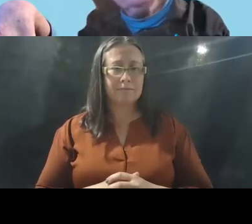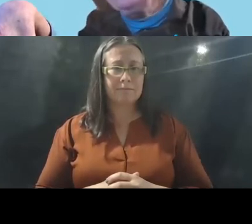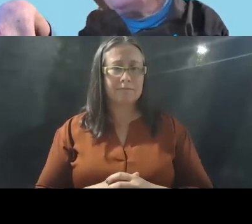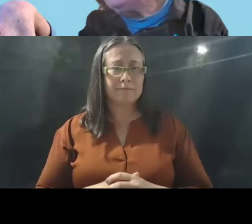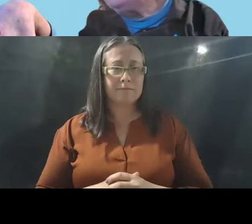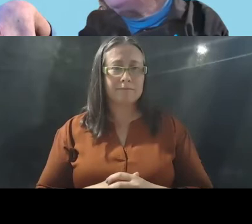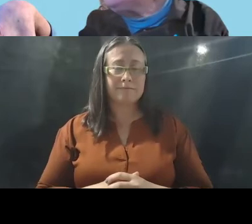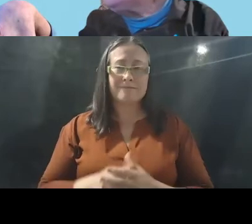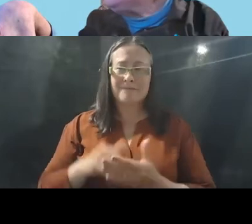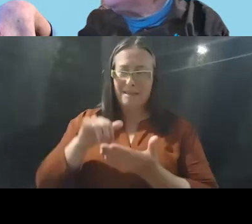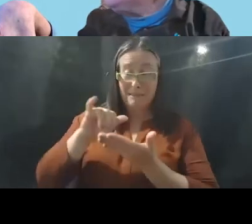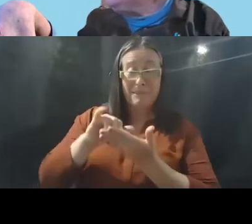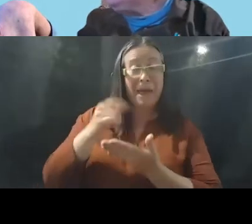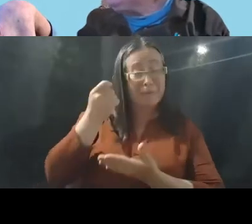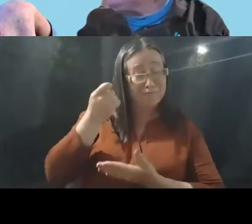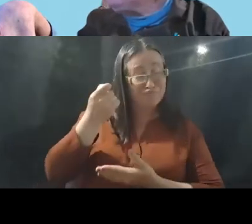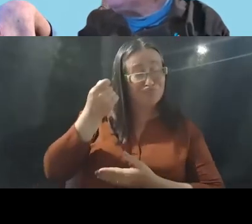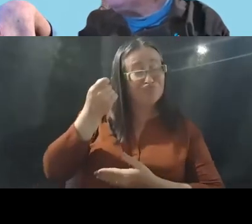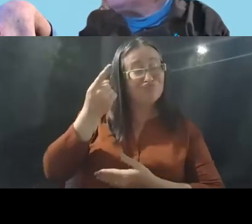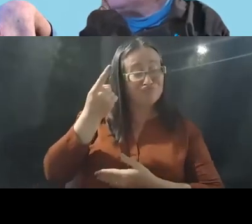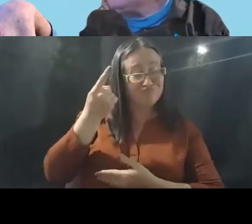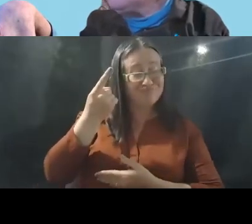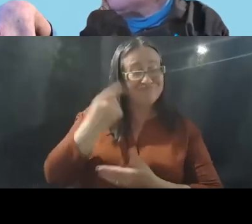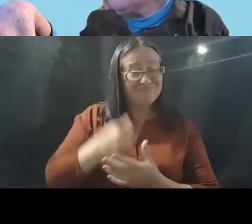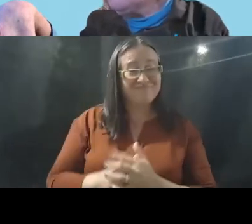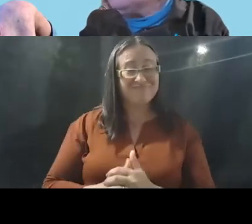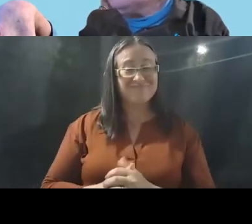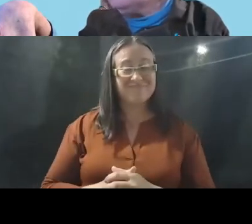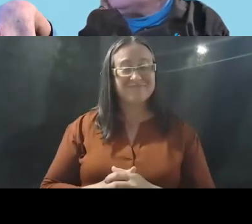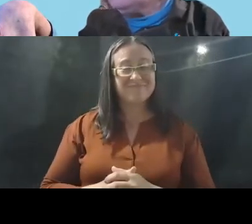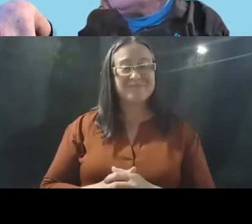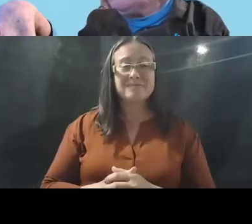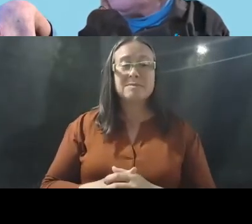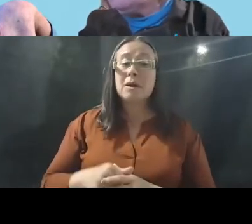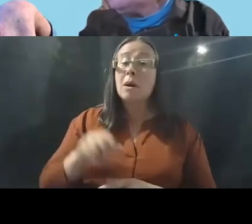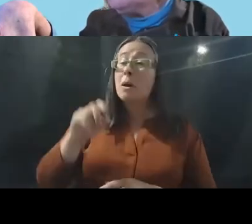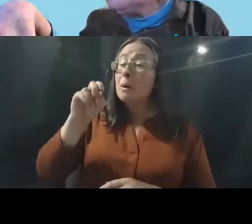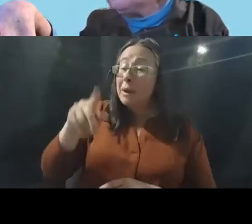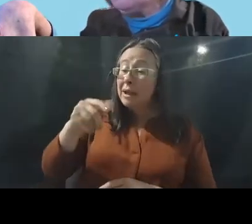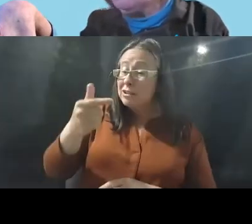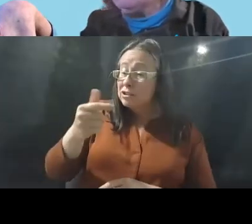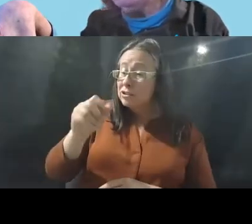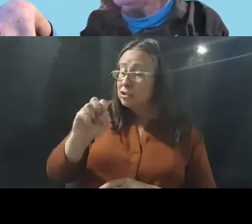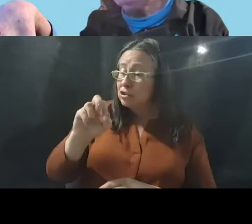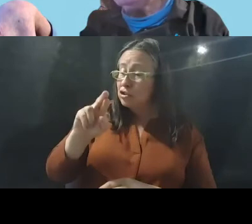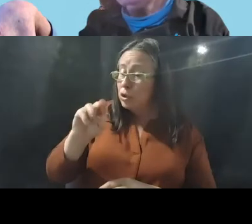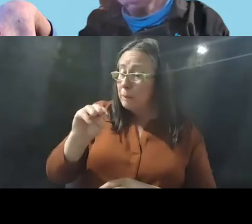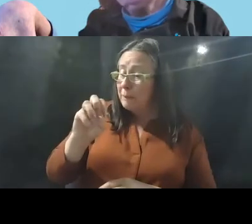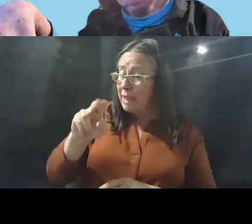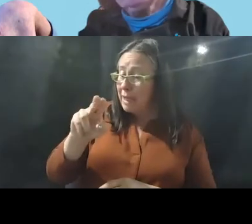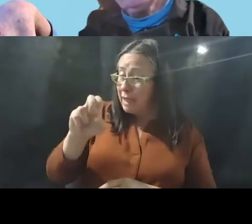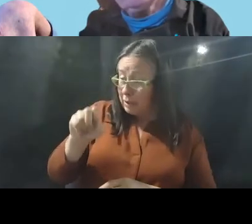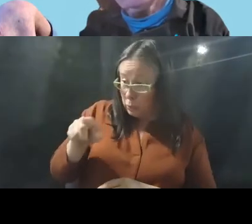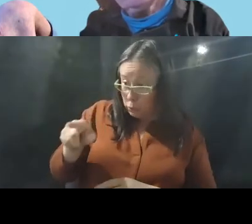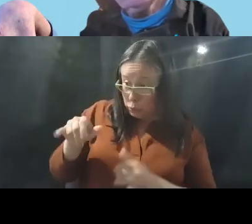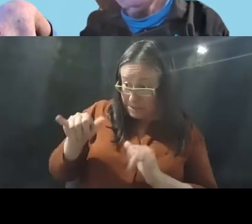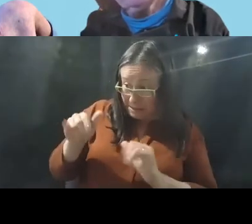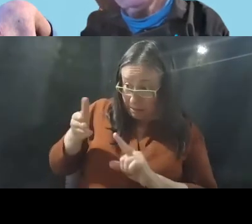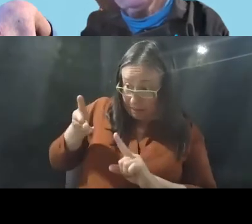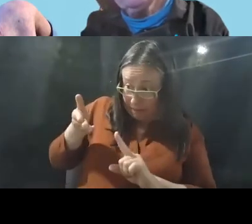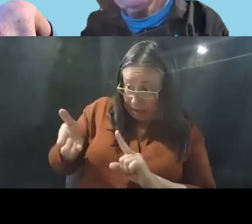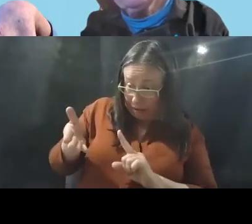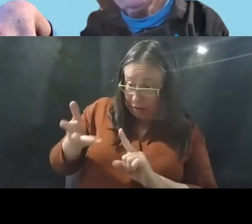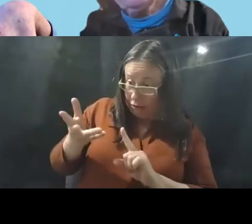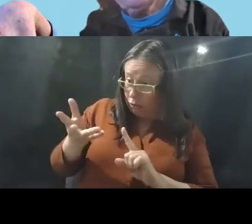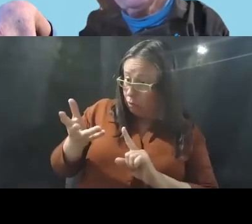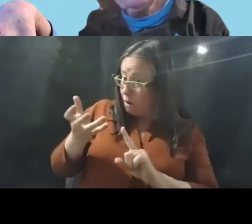That totally makes sense. All right, Jermaine, are you still there? Would you like to